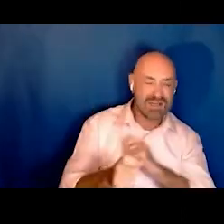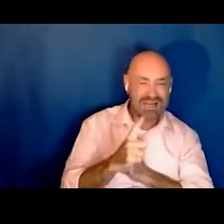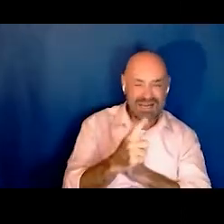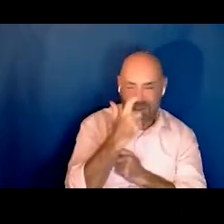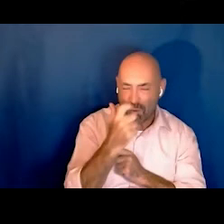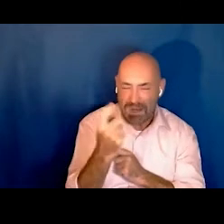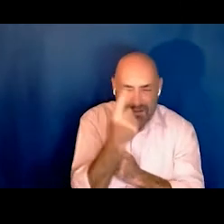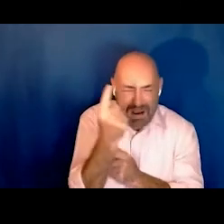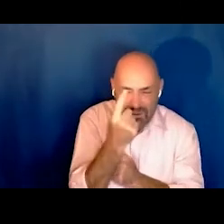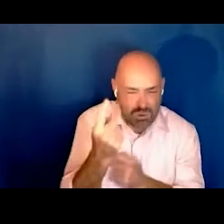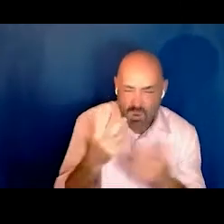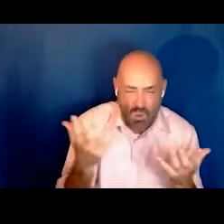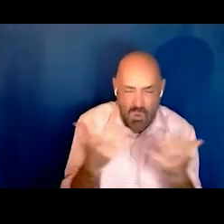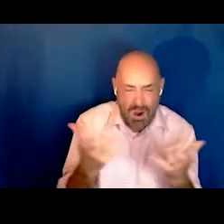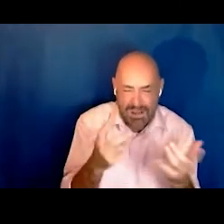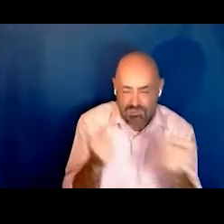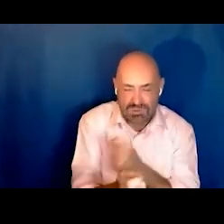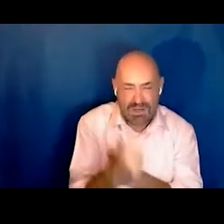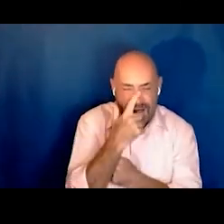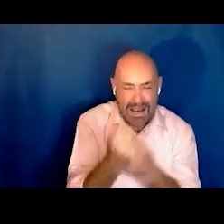transformation.